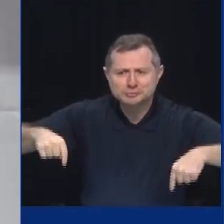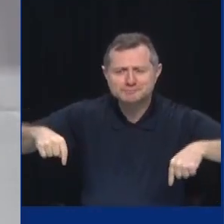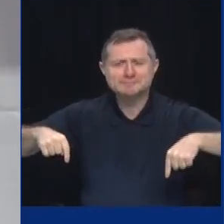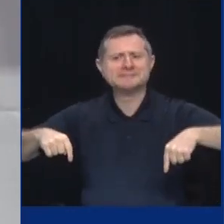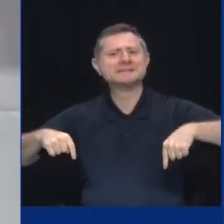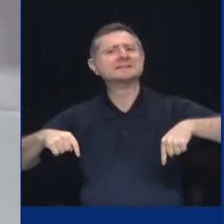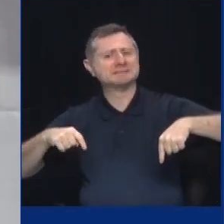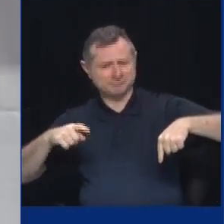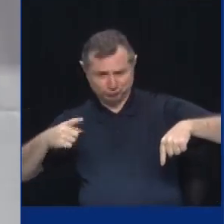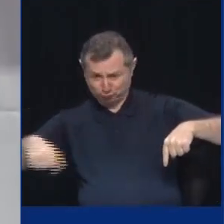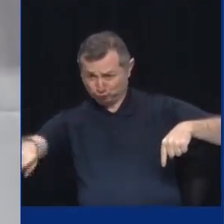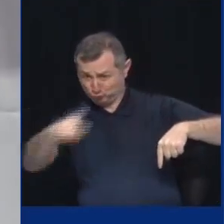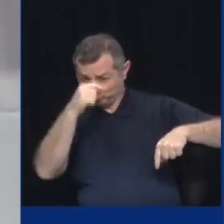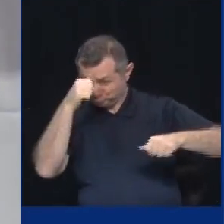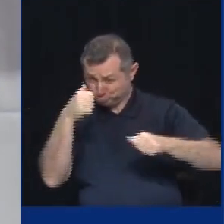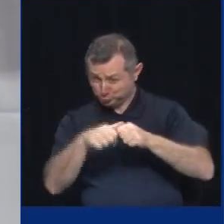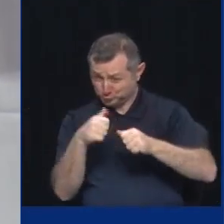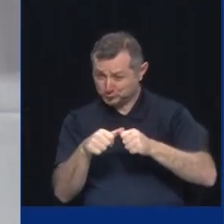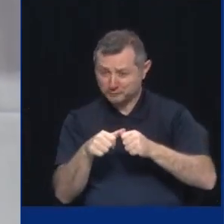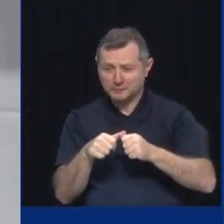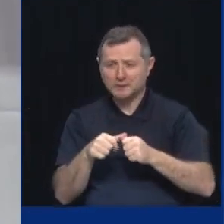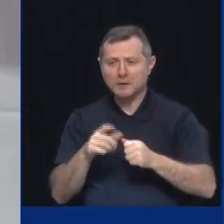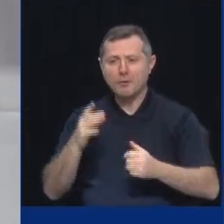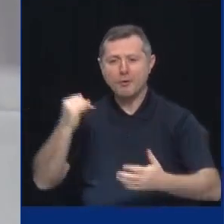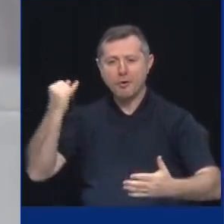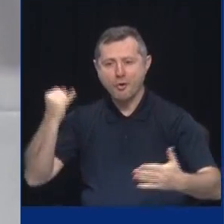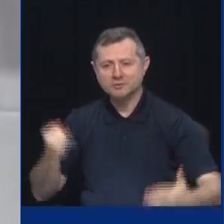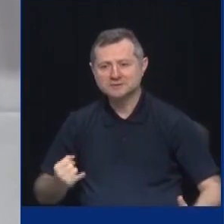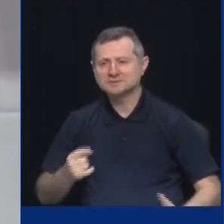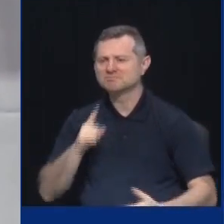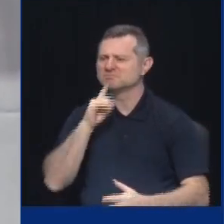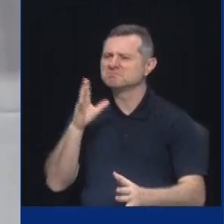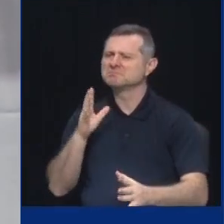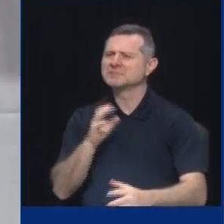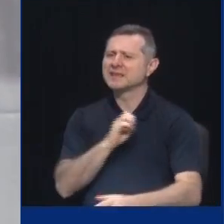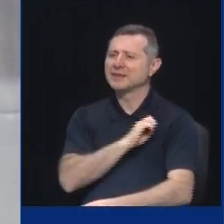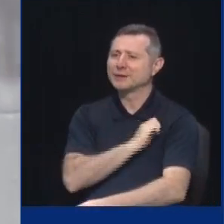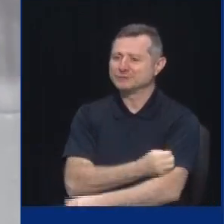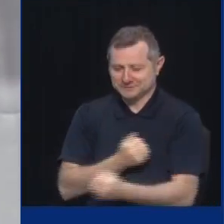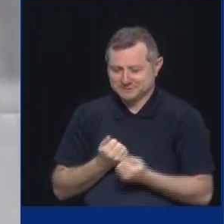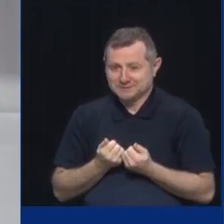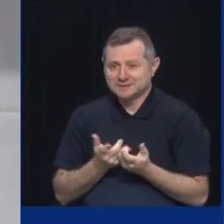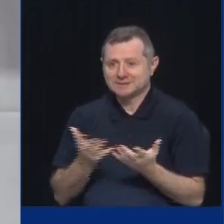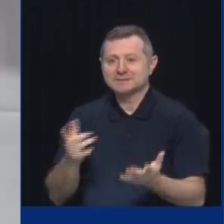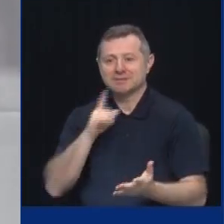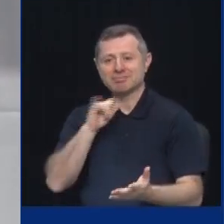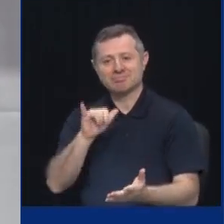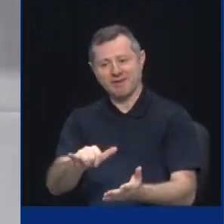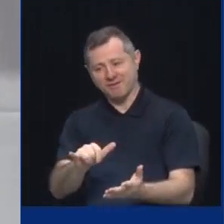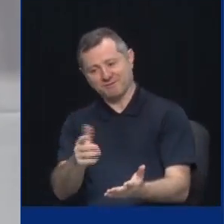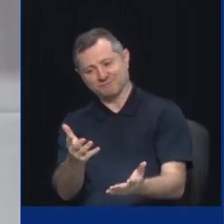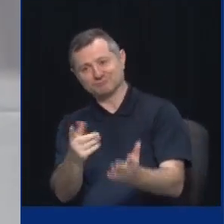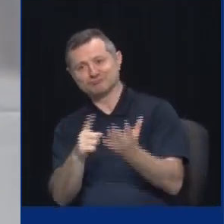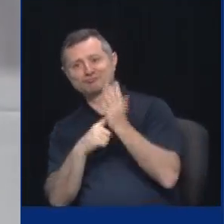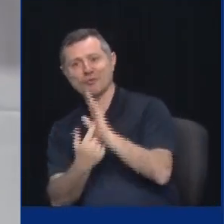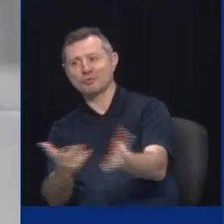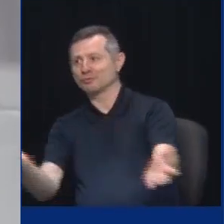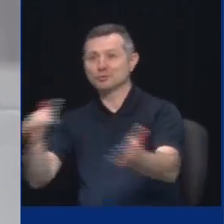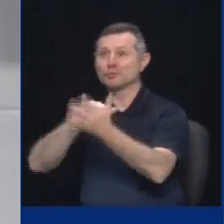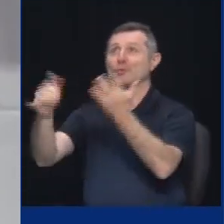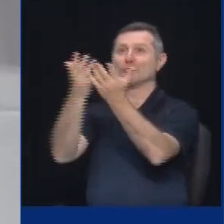arts are the energy and the rhythm of New York. The arts are